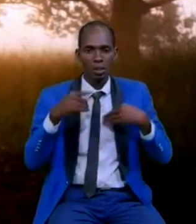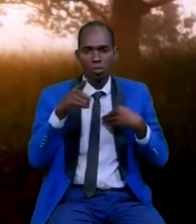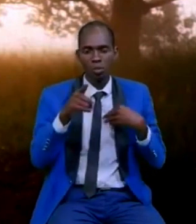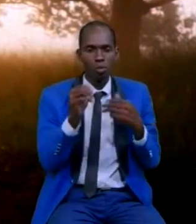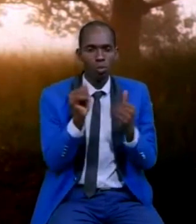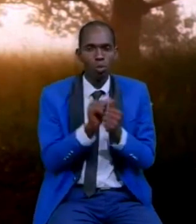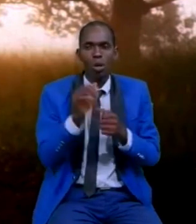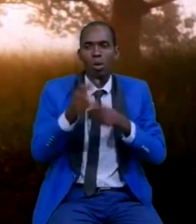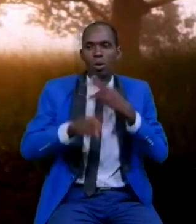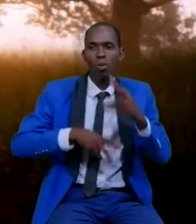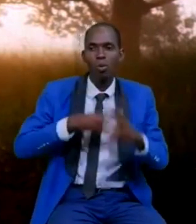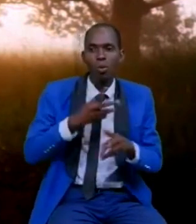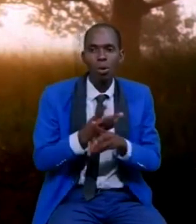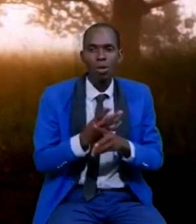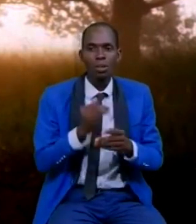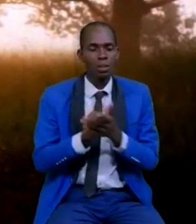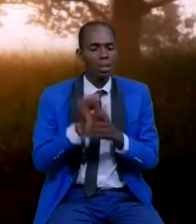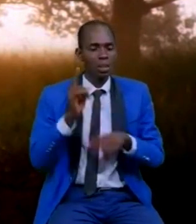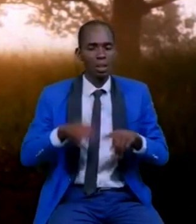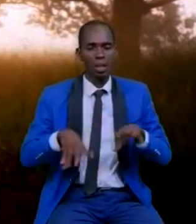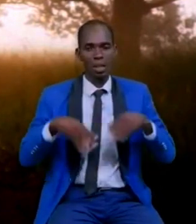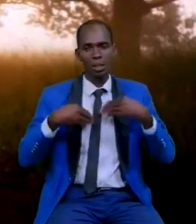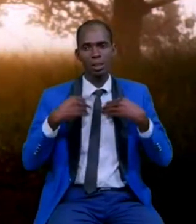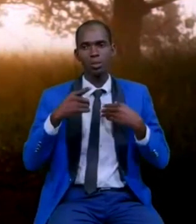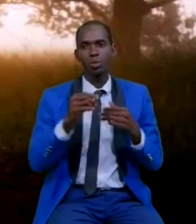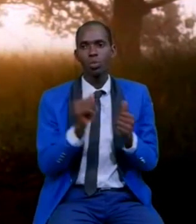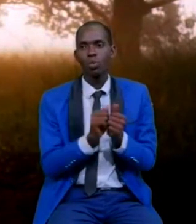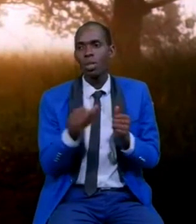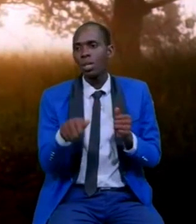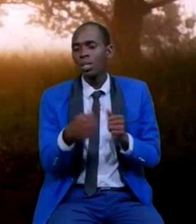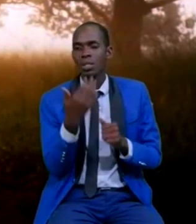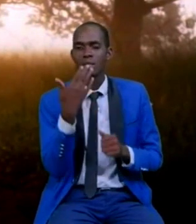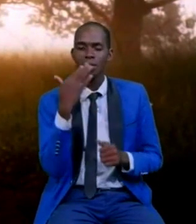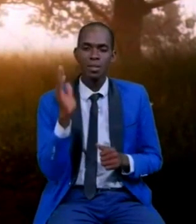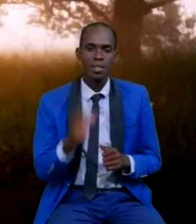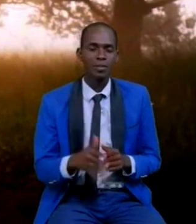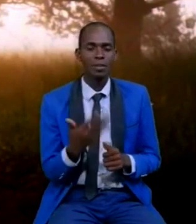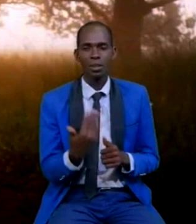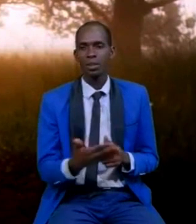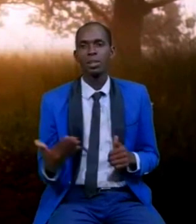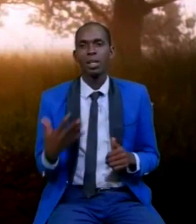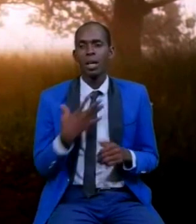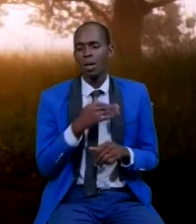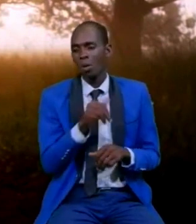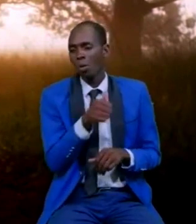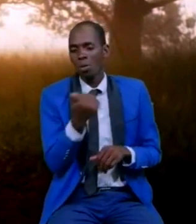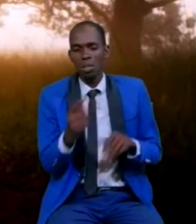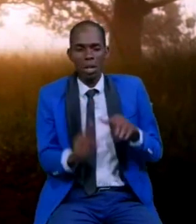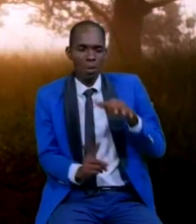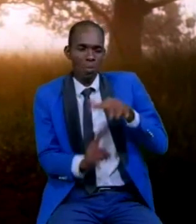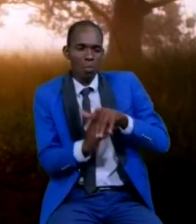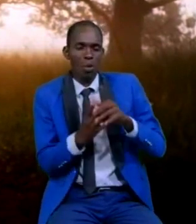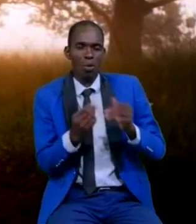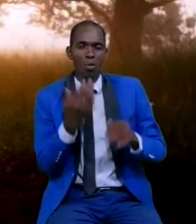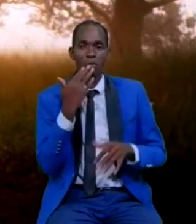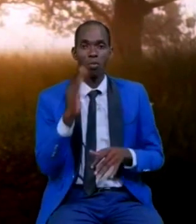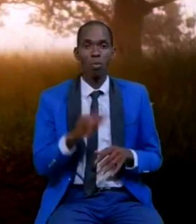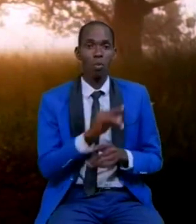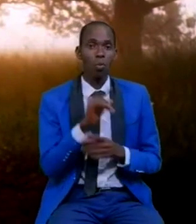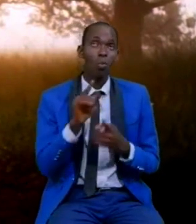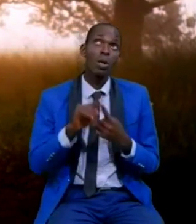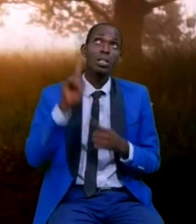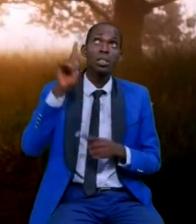you and any evil, that will not take you and any appearance of evil. And so when he